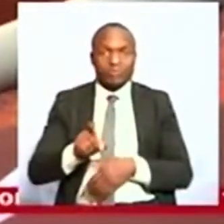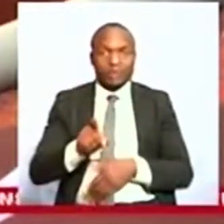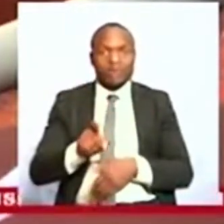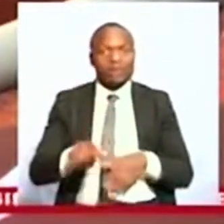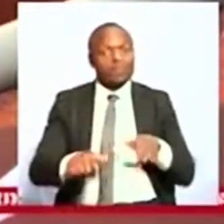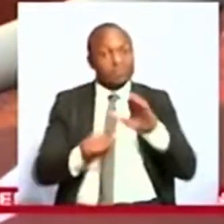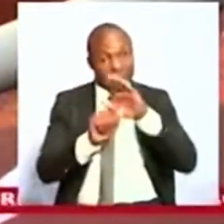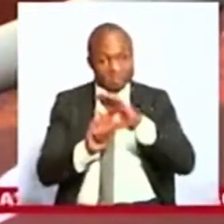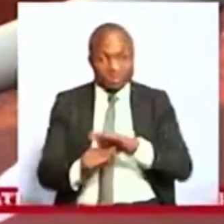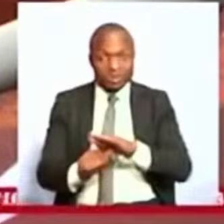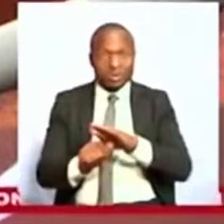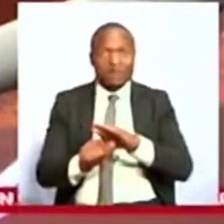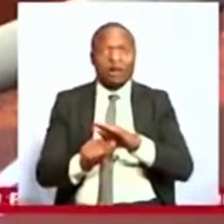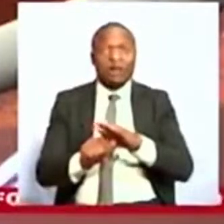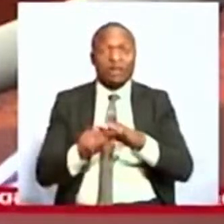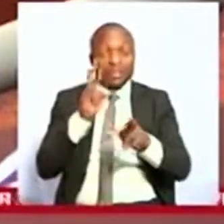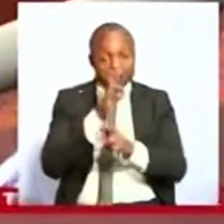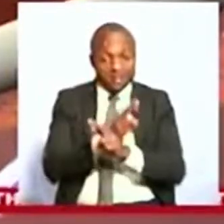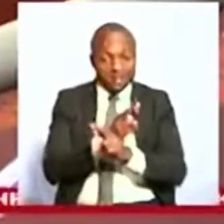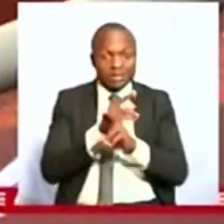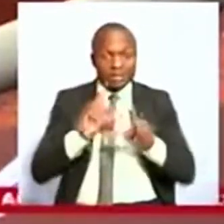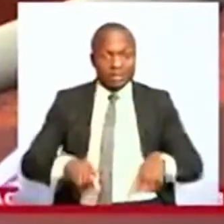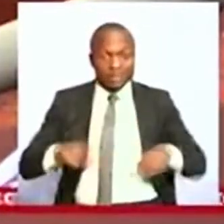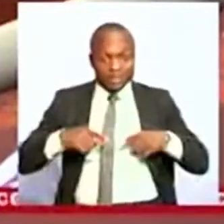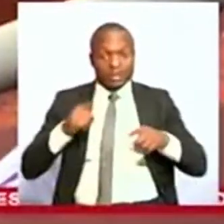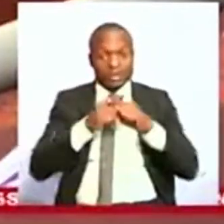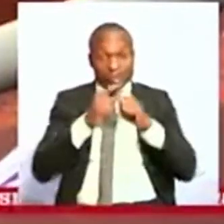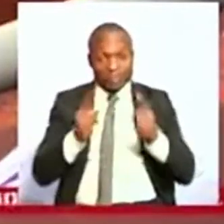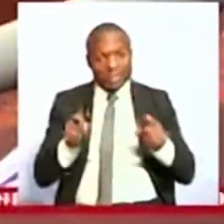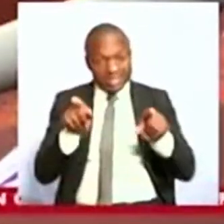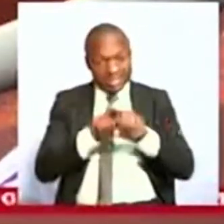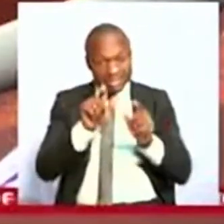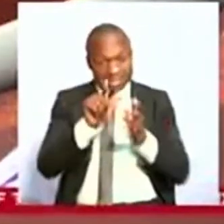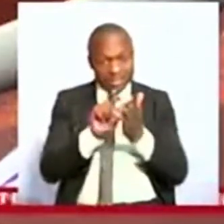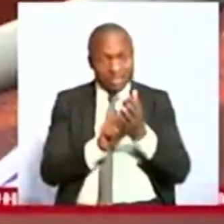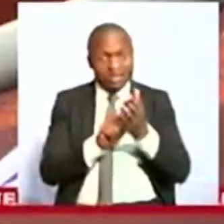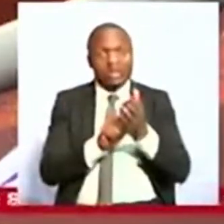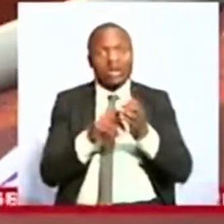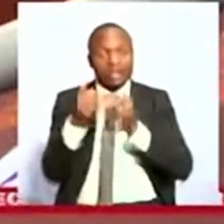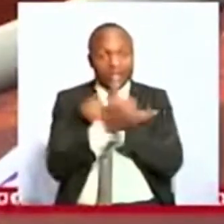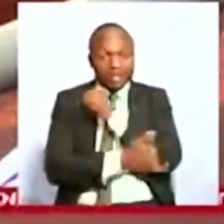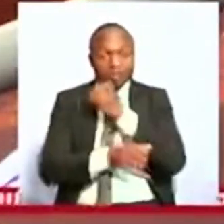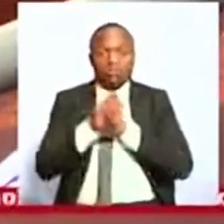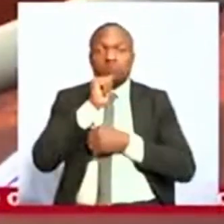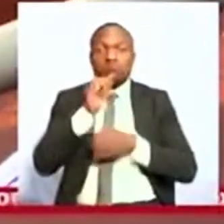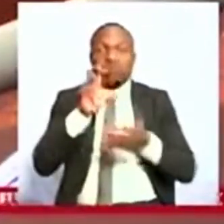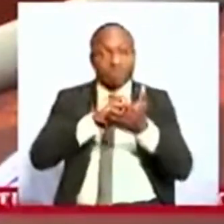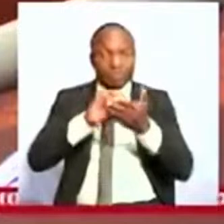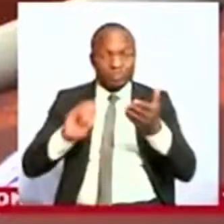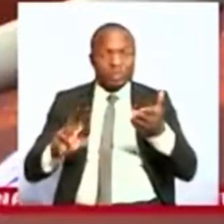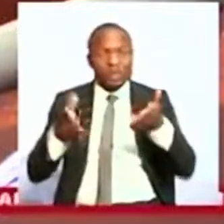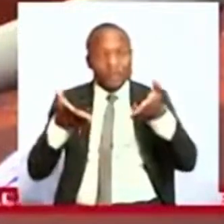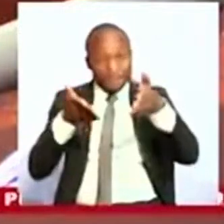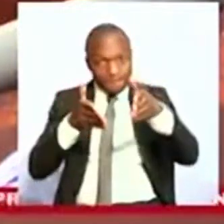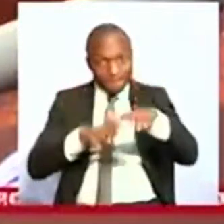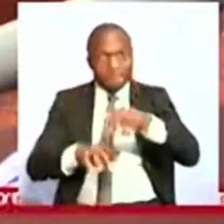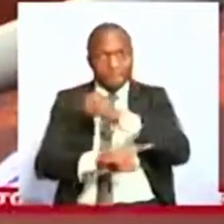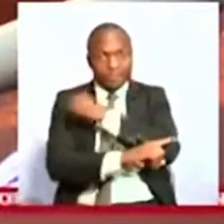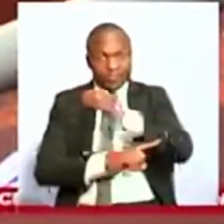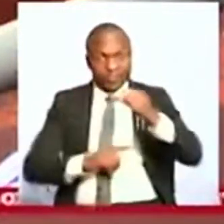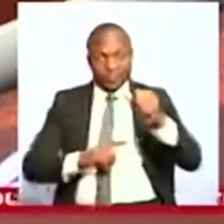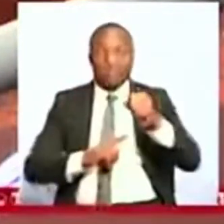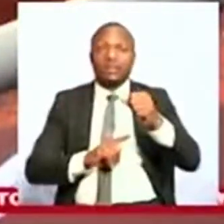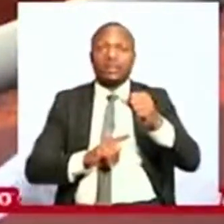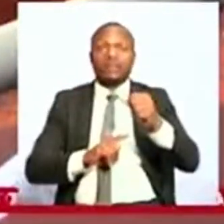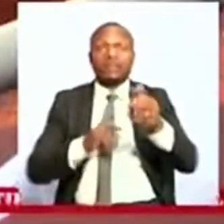life. But the same covenant notes that in countries which have not abolished the death penalty, the sentences of death may